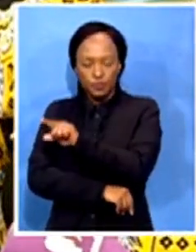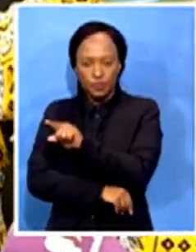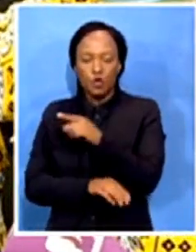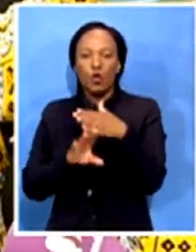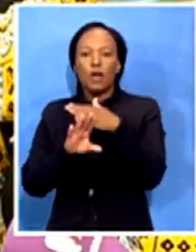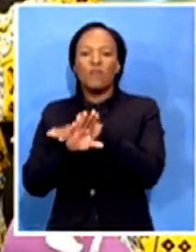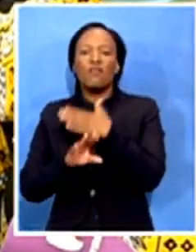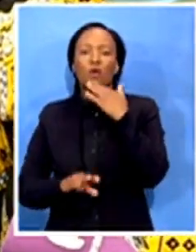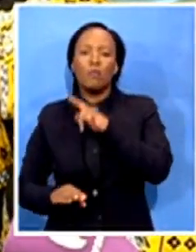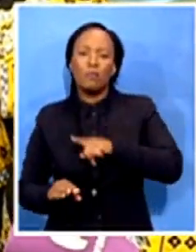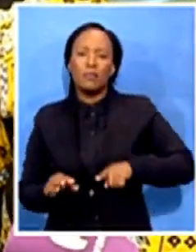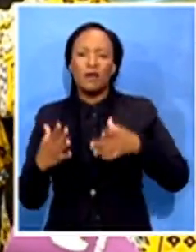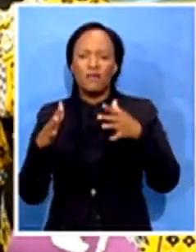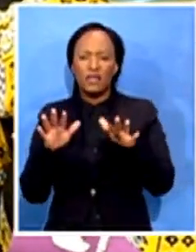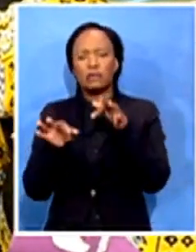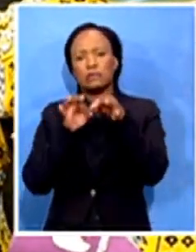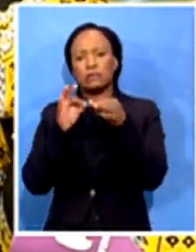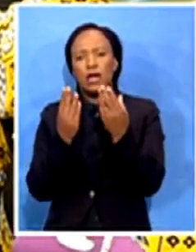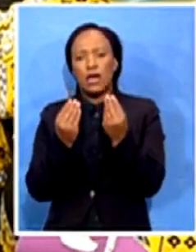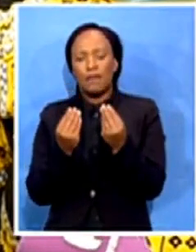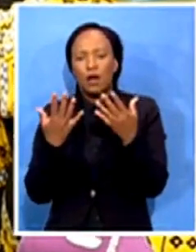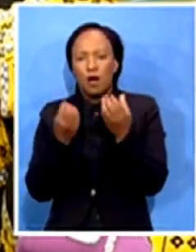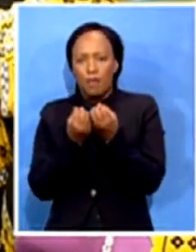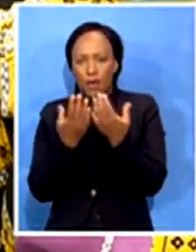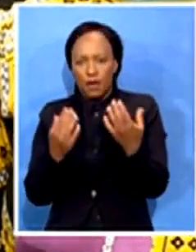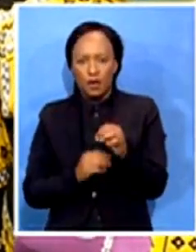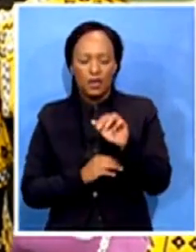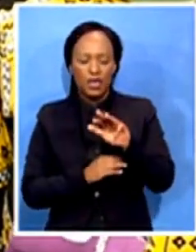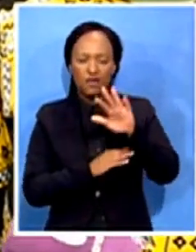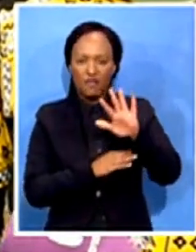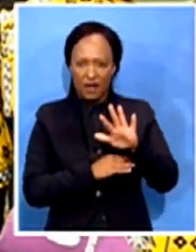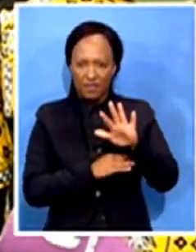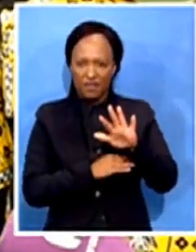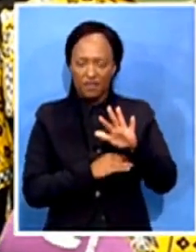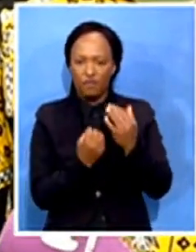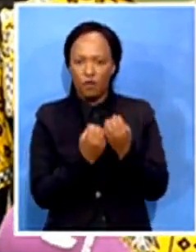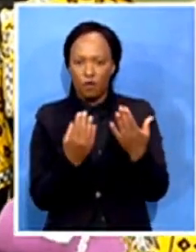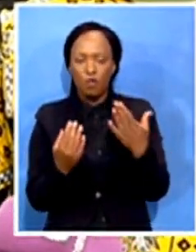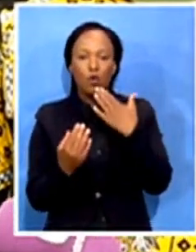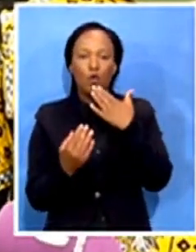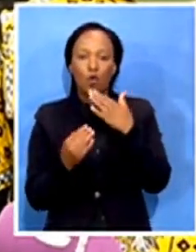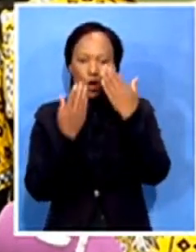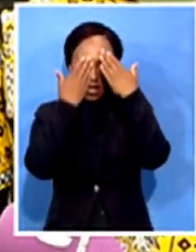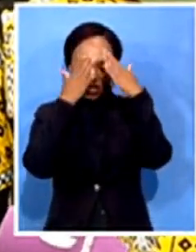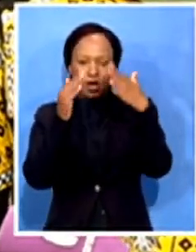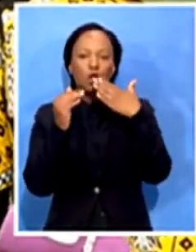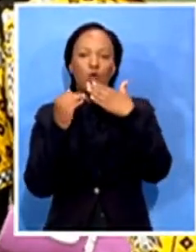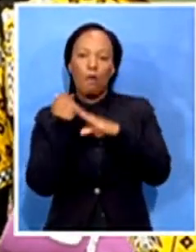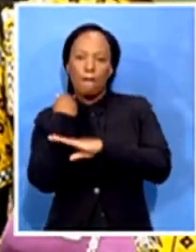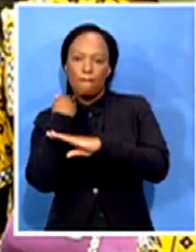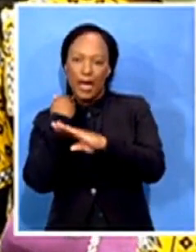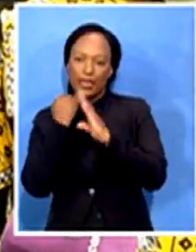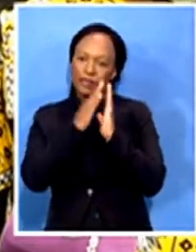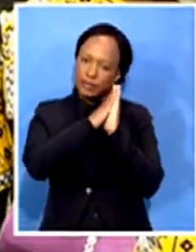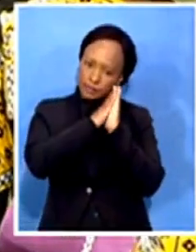wanted, the 95 is for general beds. And then we have got 57